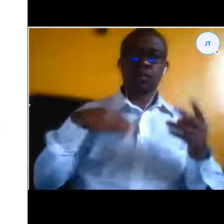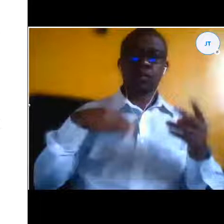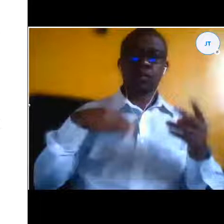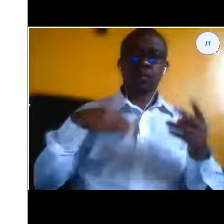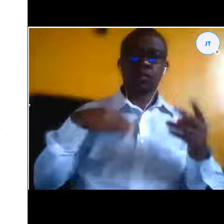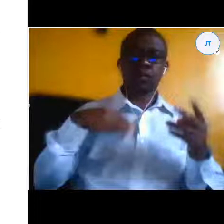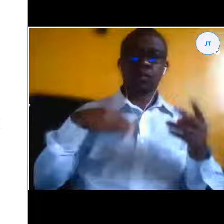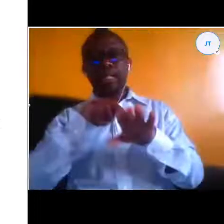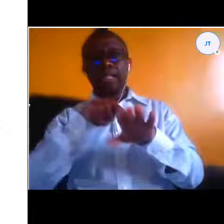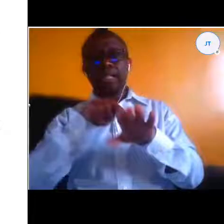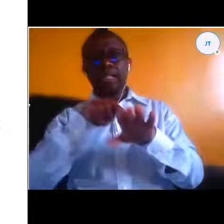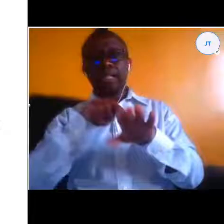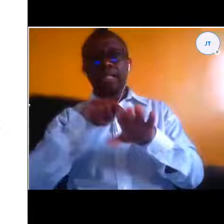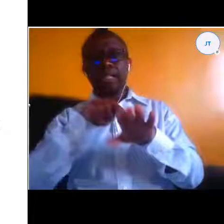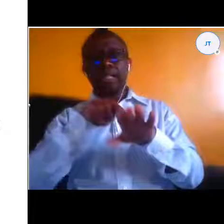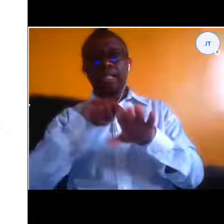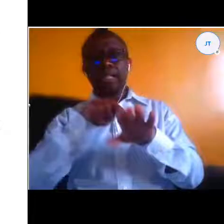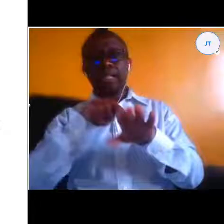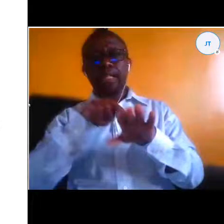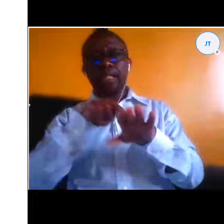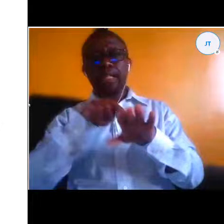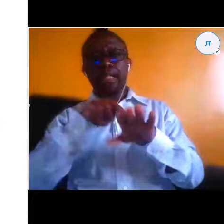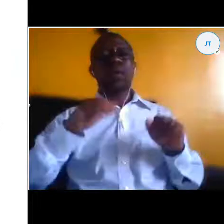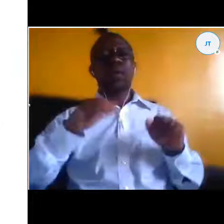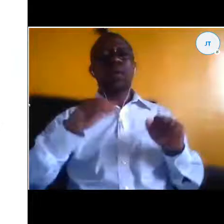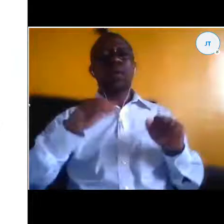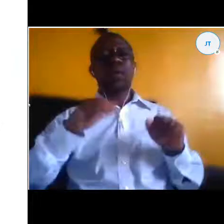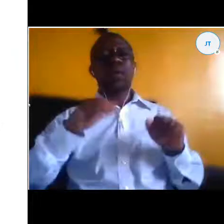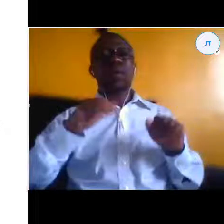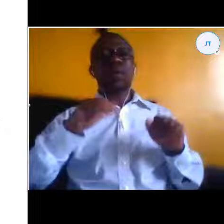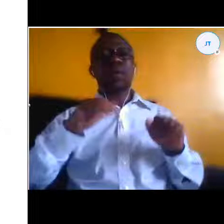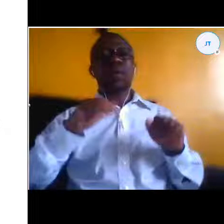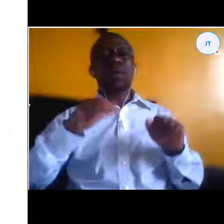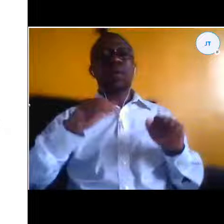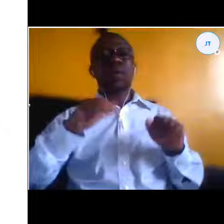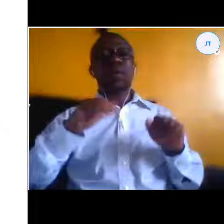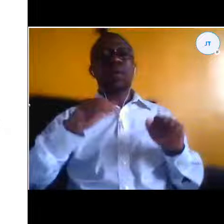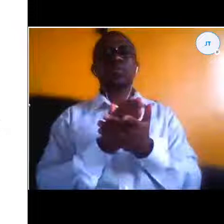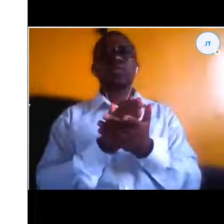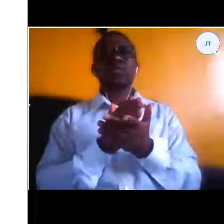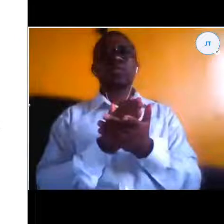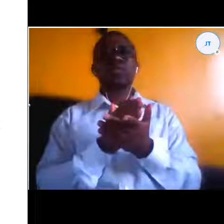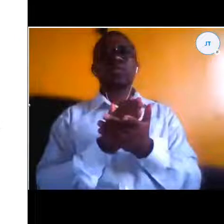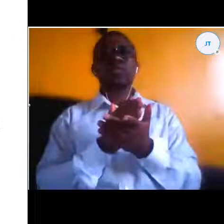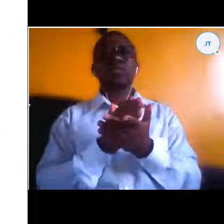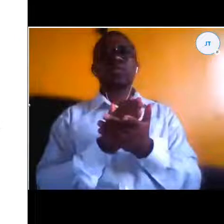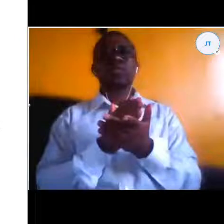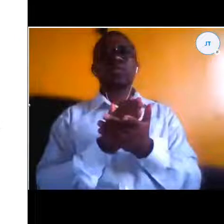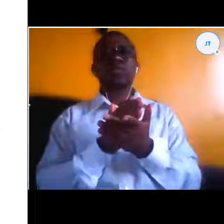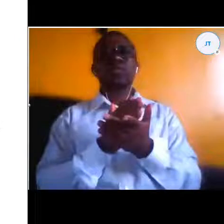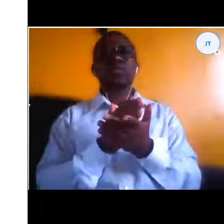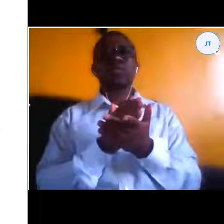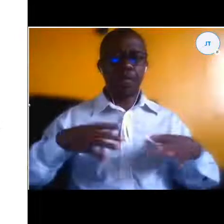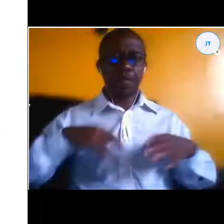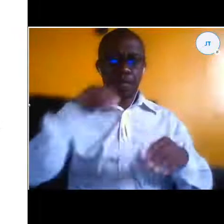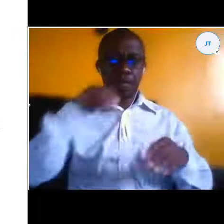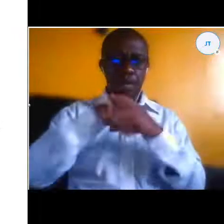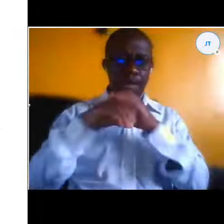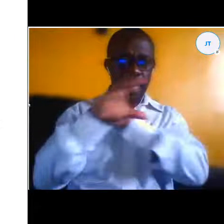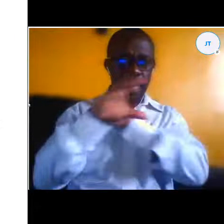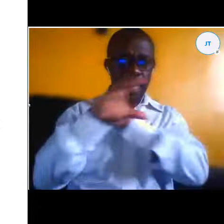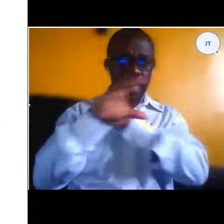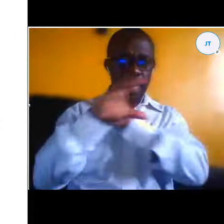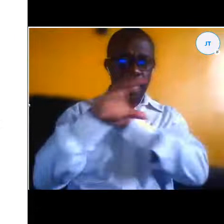can be known, so that not only do we have few people within a country or within a